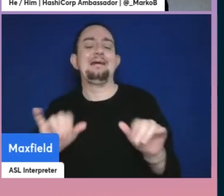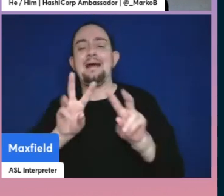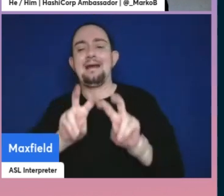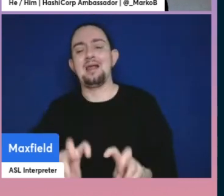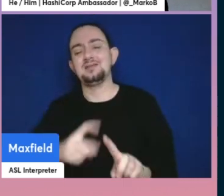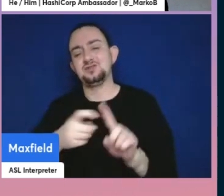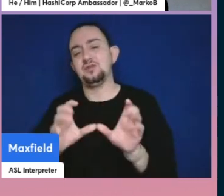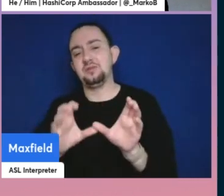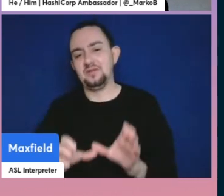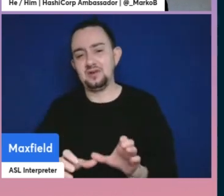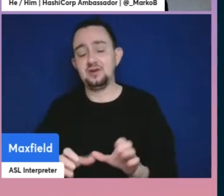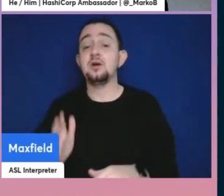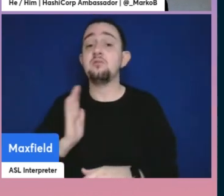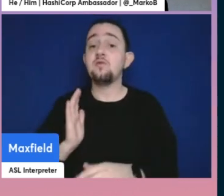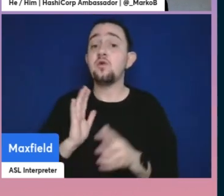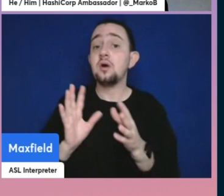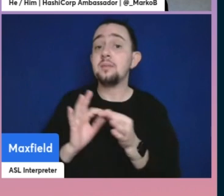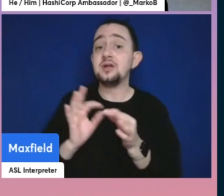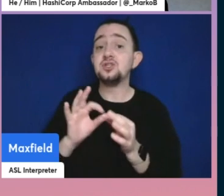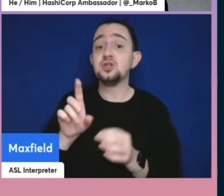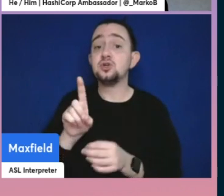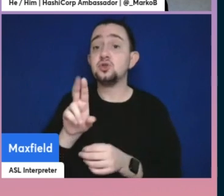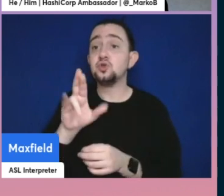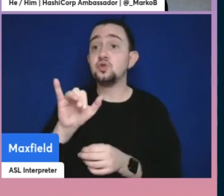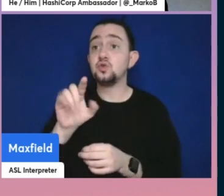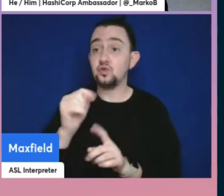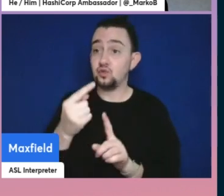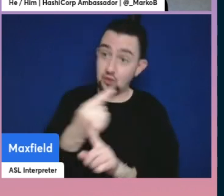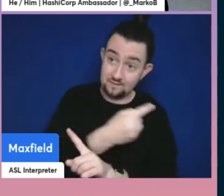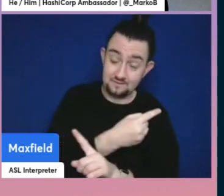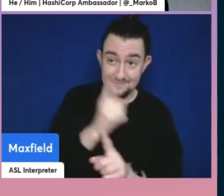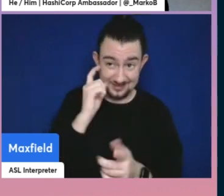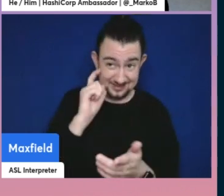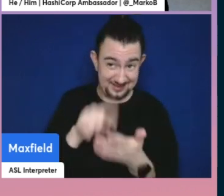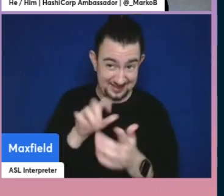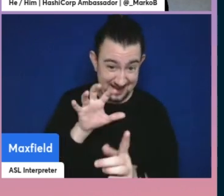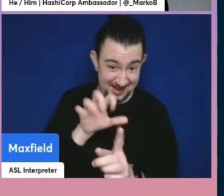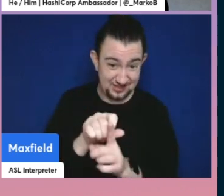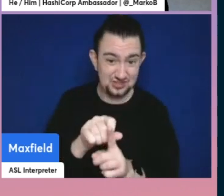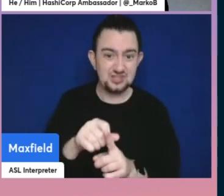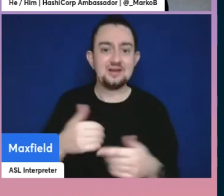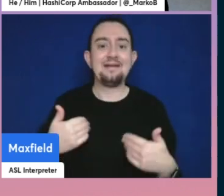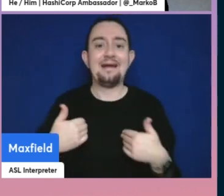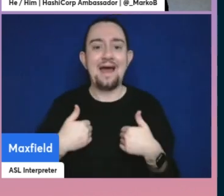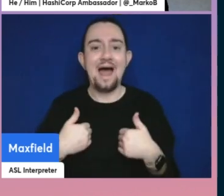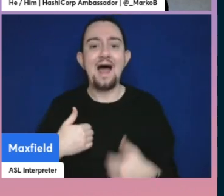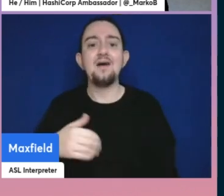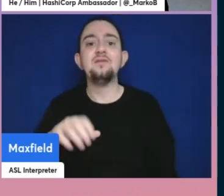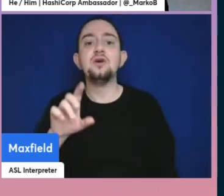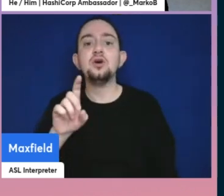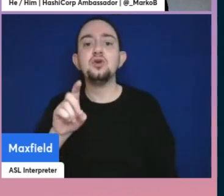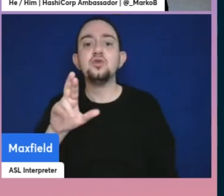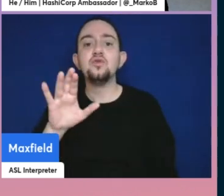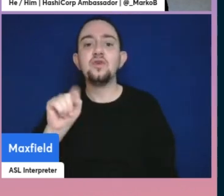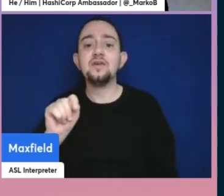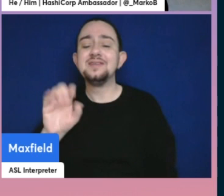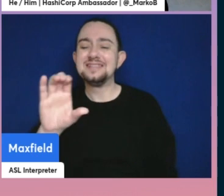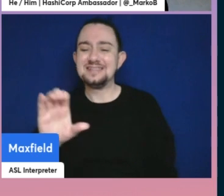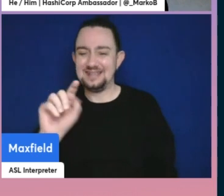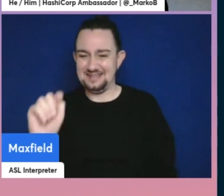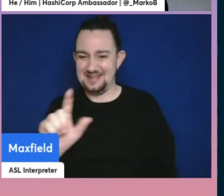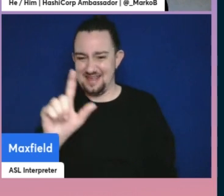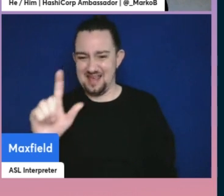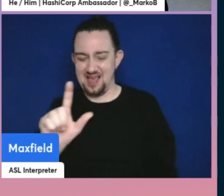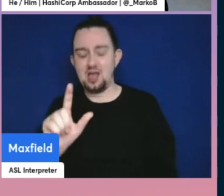you could do drift detection, which there is a tool called driftctl, which was actually kind of